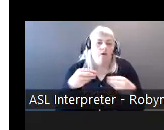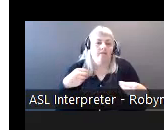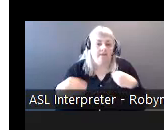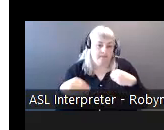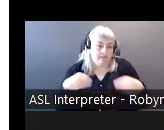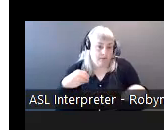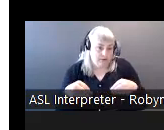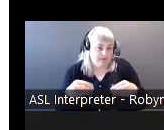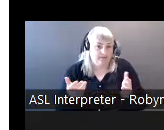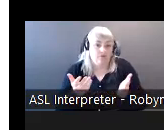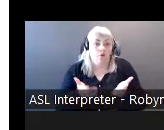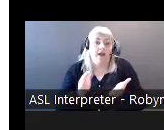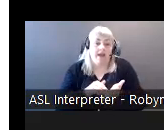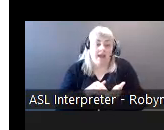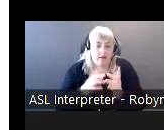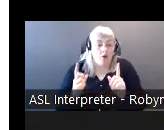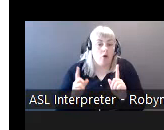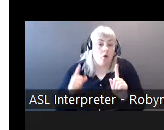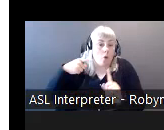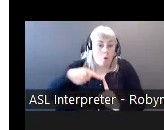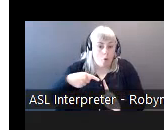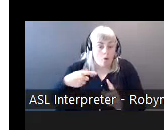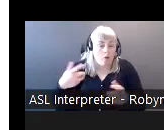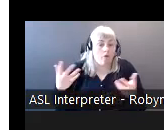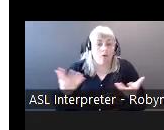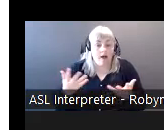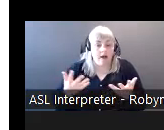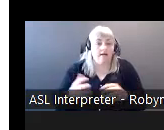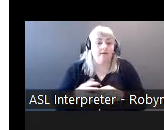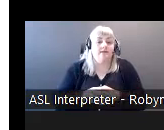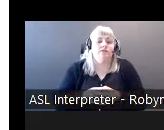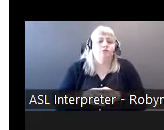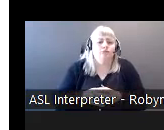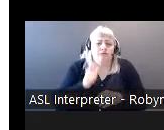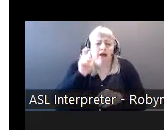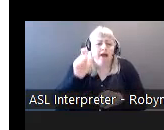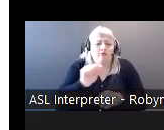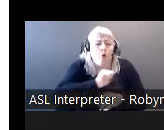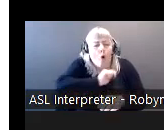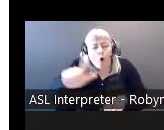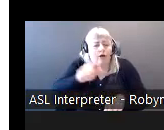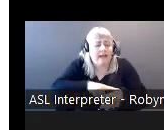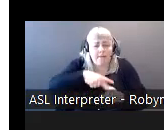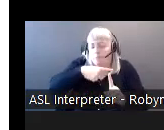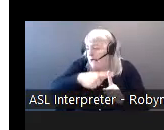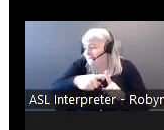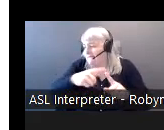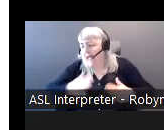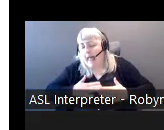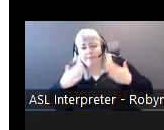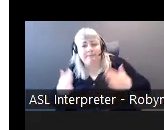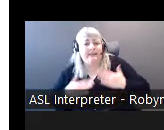So again, the goal is not to be happy, positive, regulated human beings all the